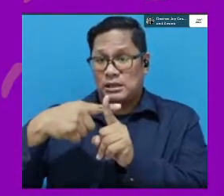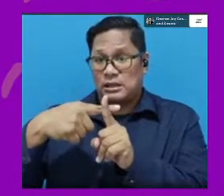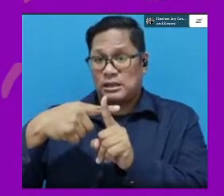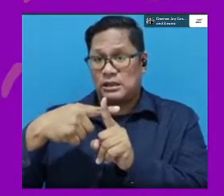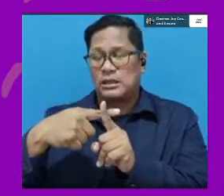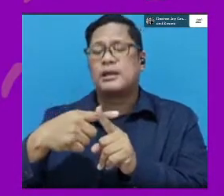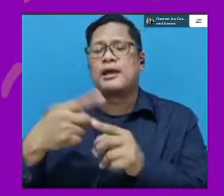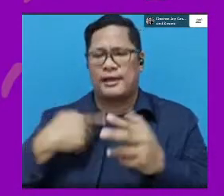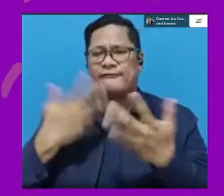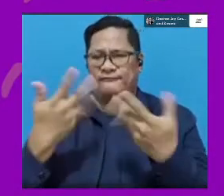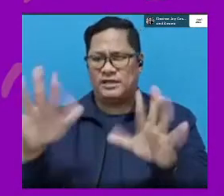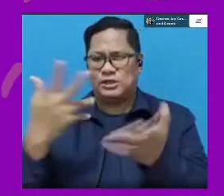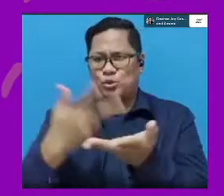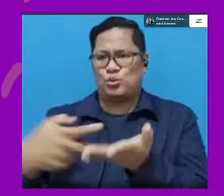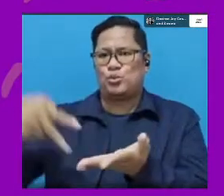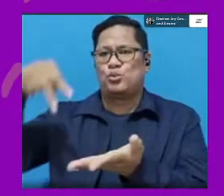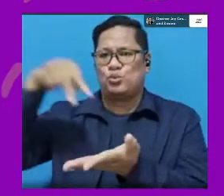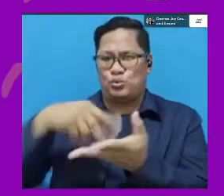recovered.